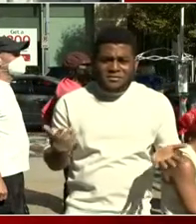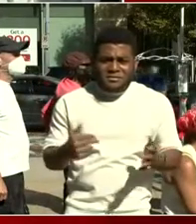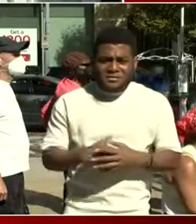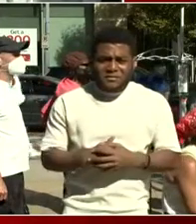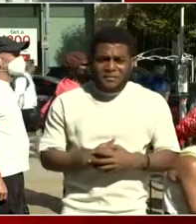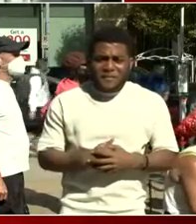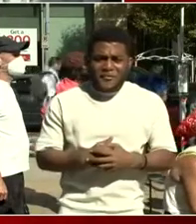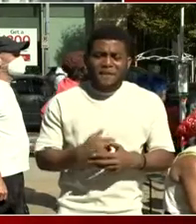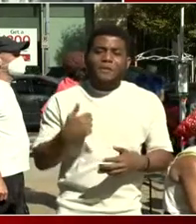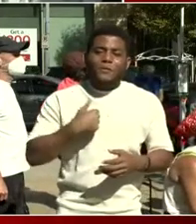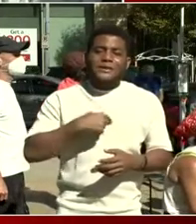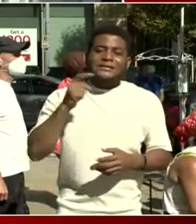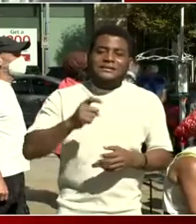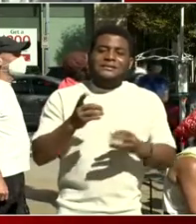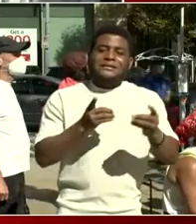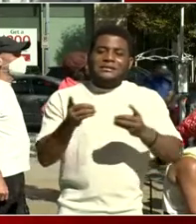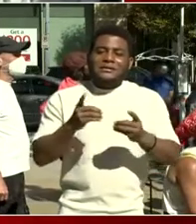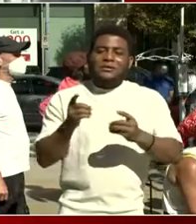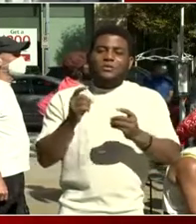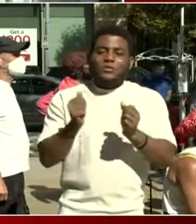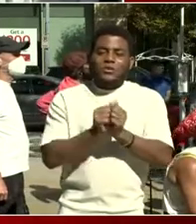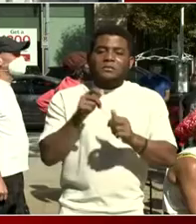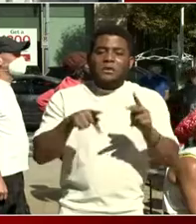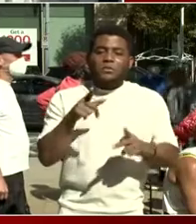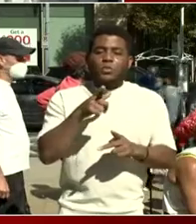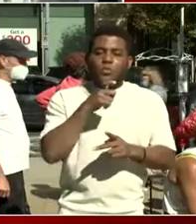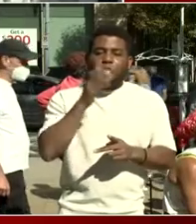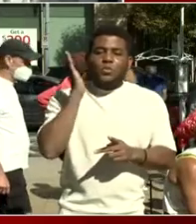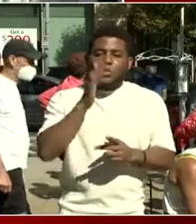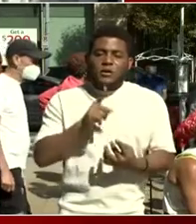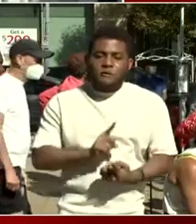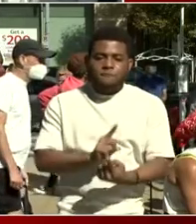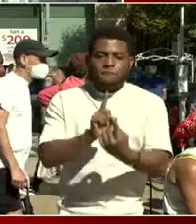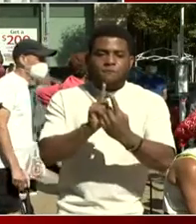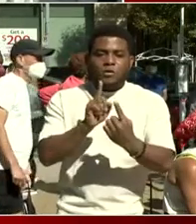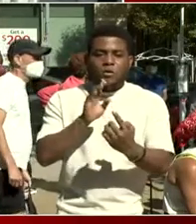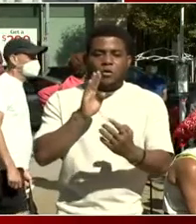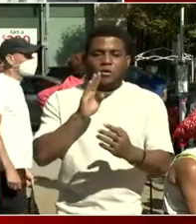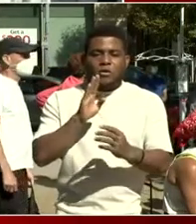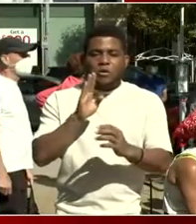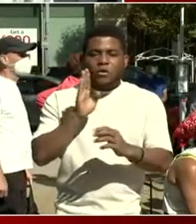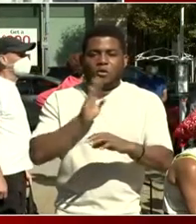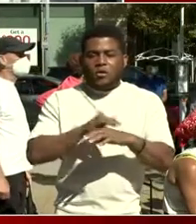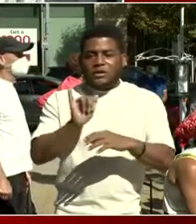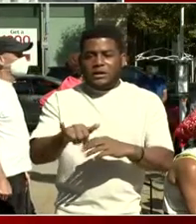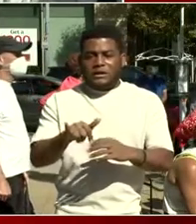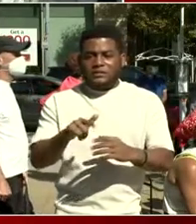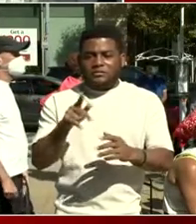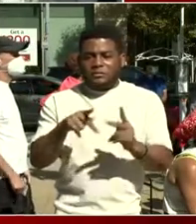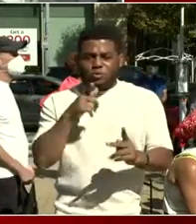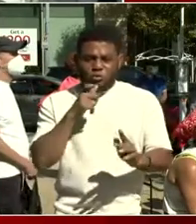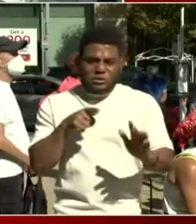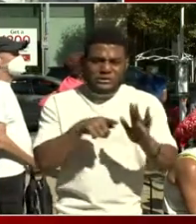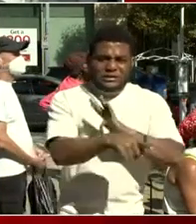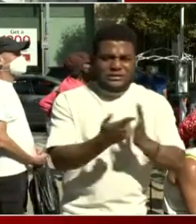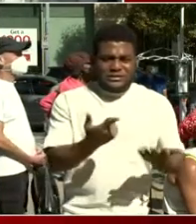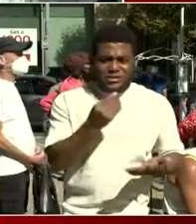with the people who would sneak up on their neighbors and shoot them in cold blood on the street. Okay, we need to deal with